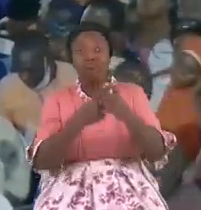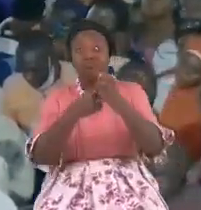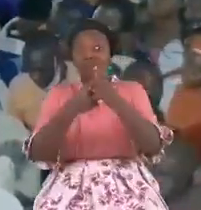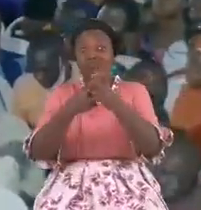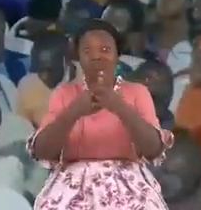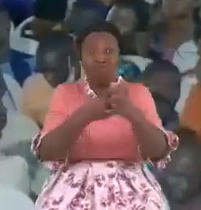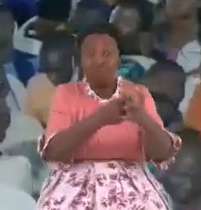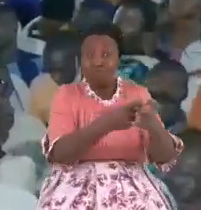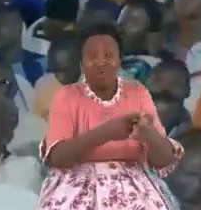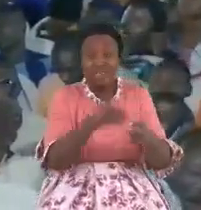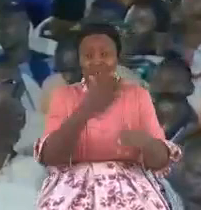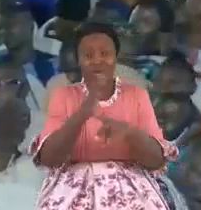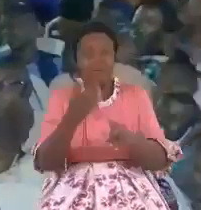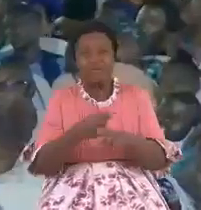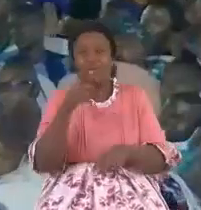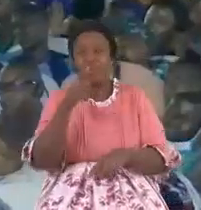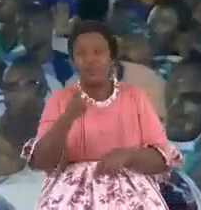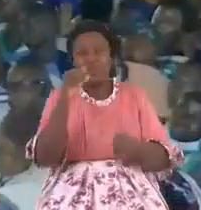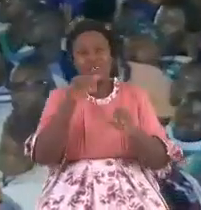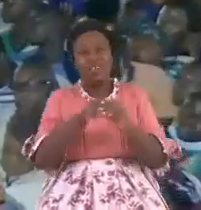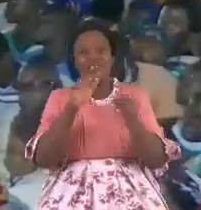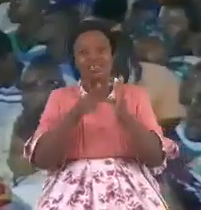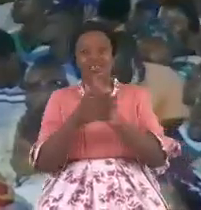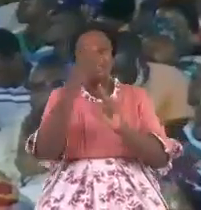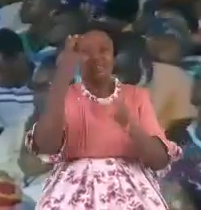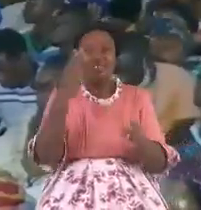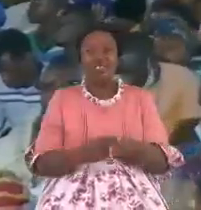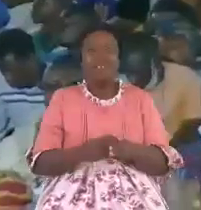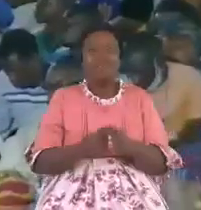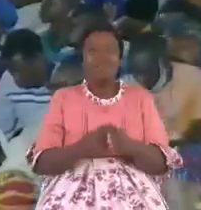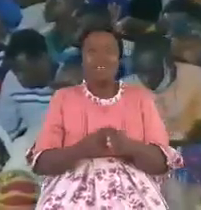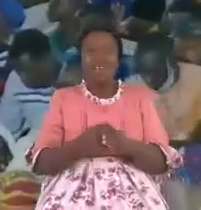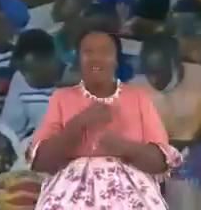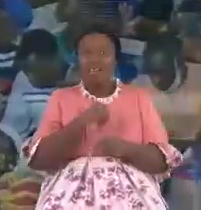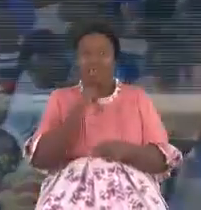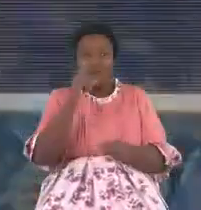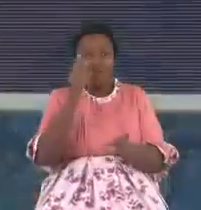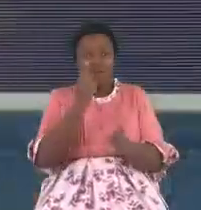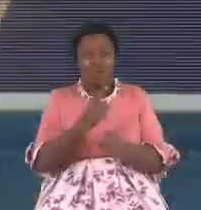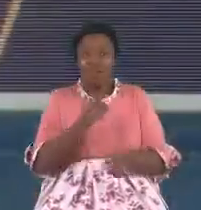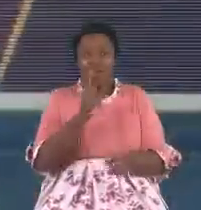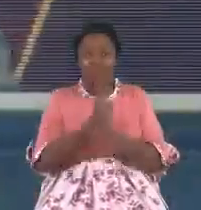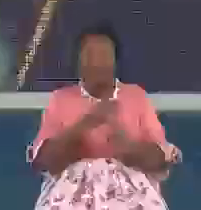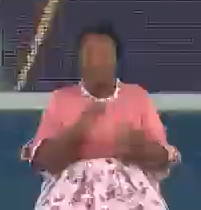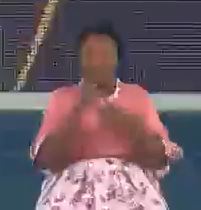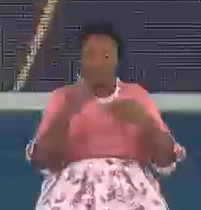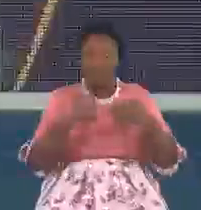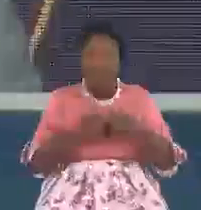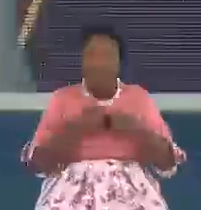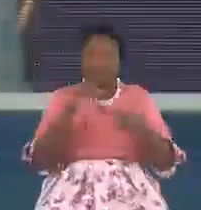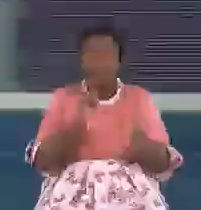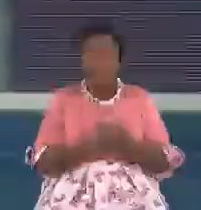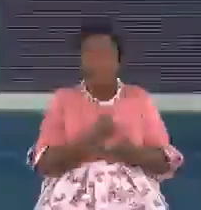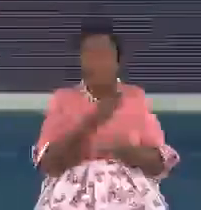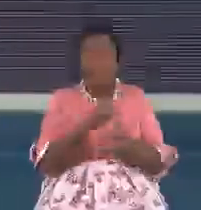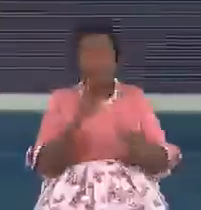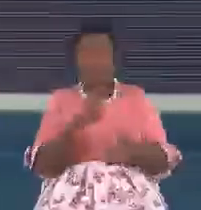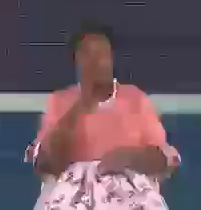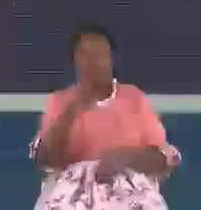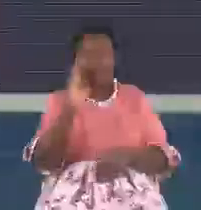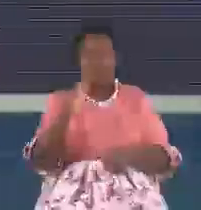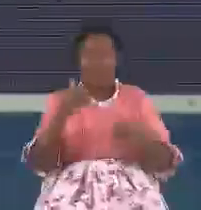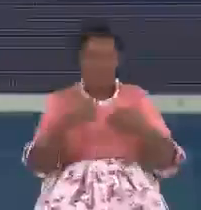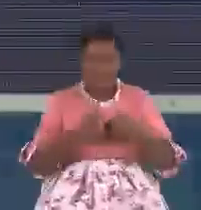away from you in jesus name and not just that you have deliverance your heart